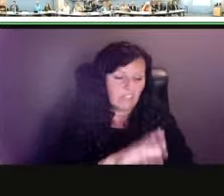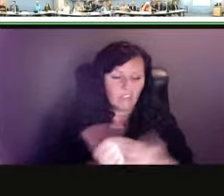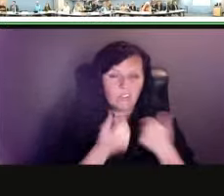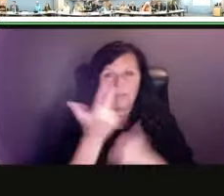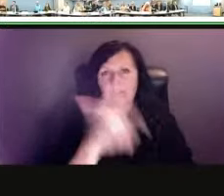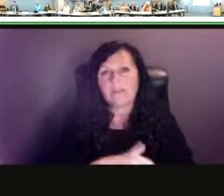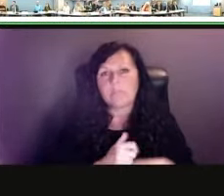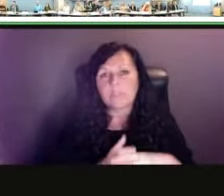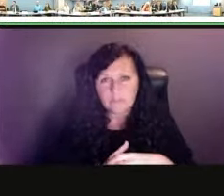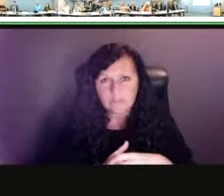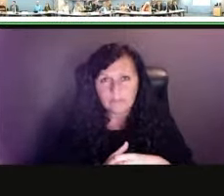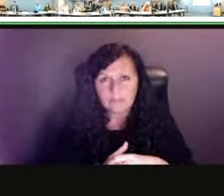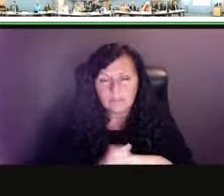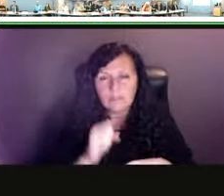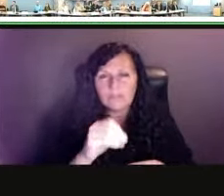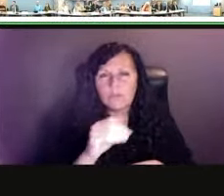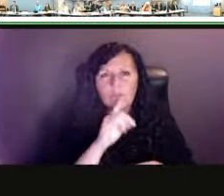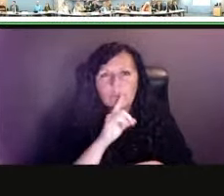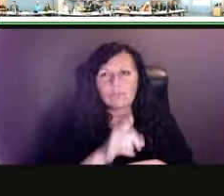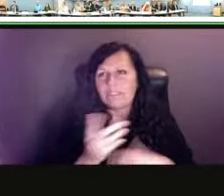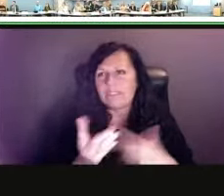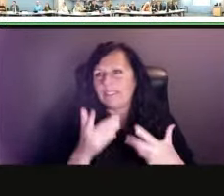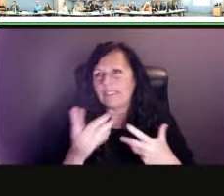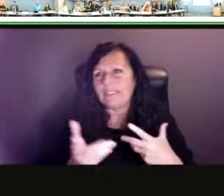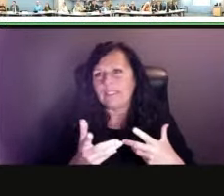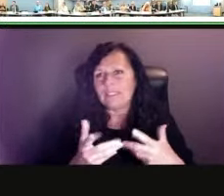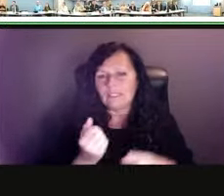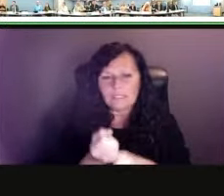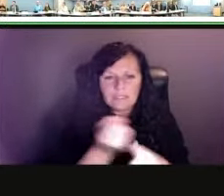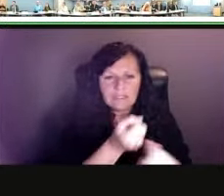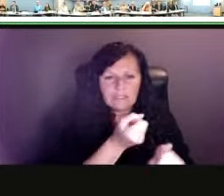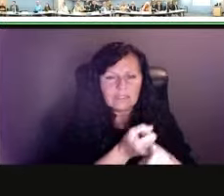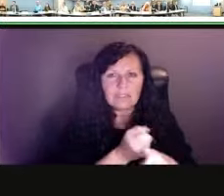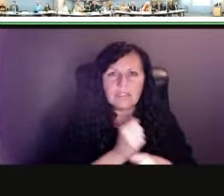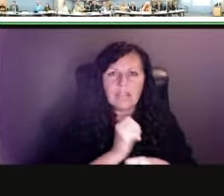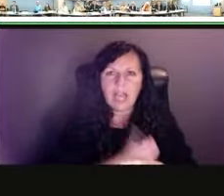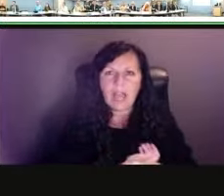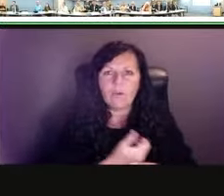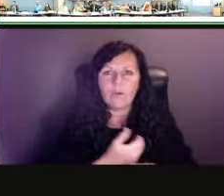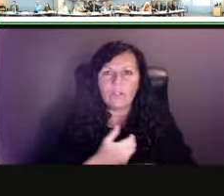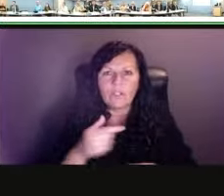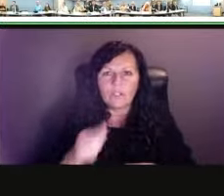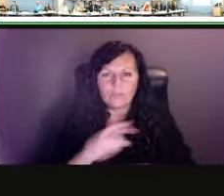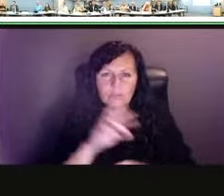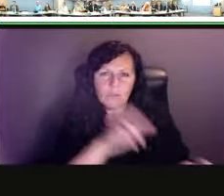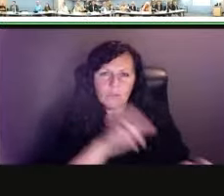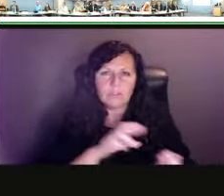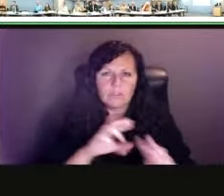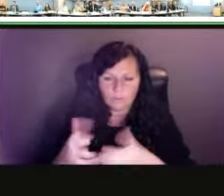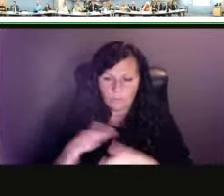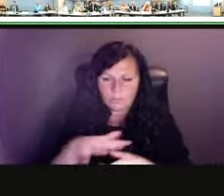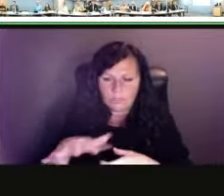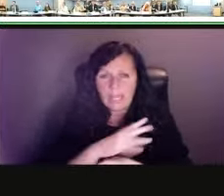And so it's really impactful on our response force and the community